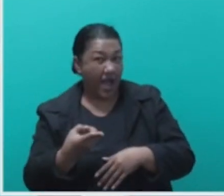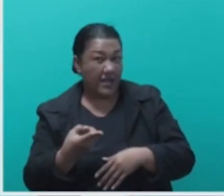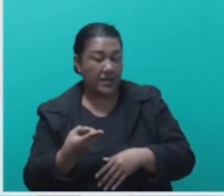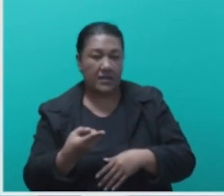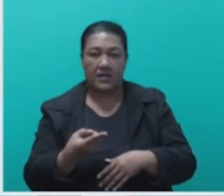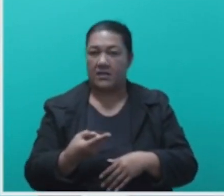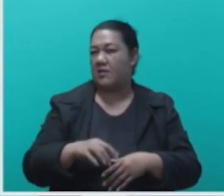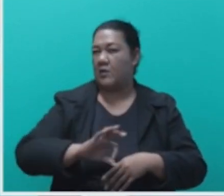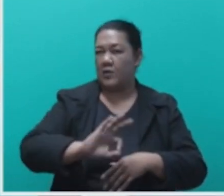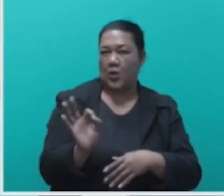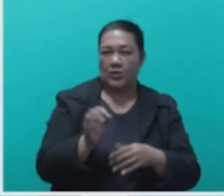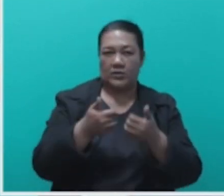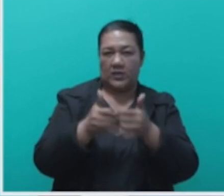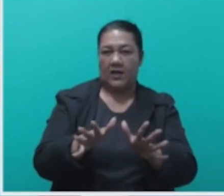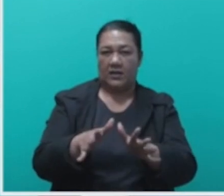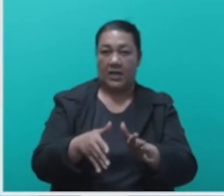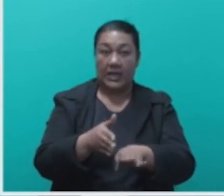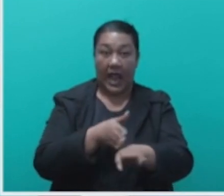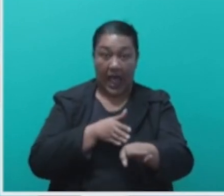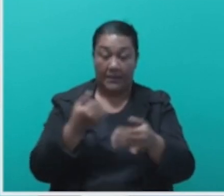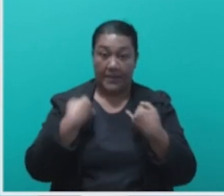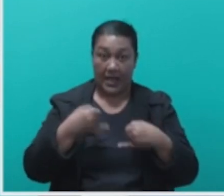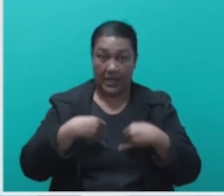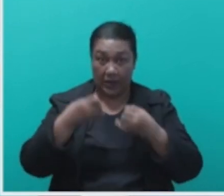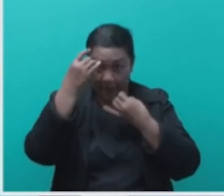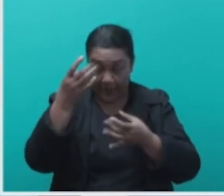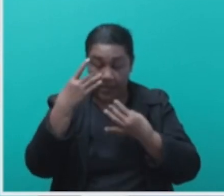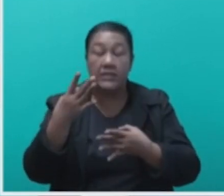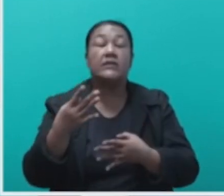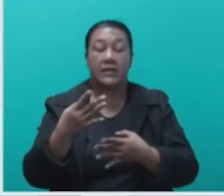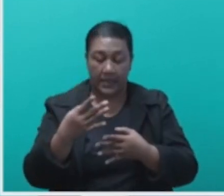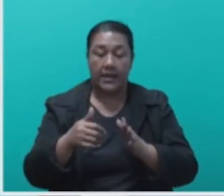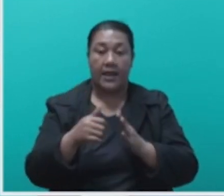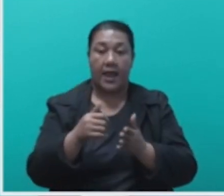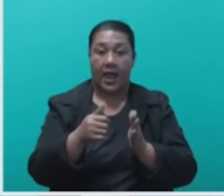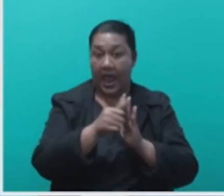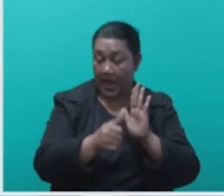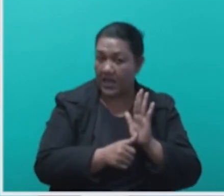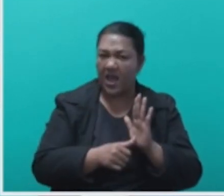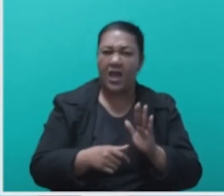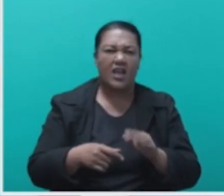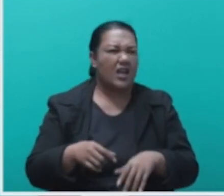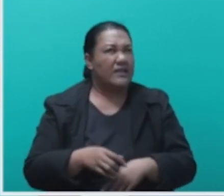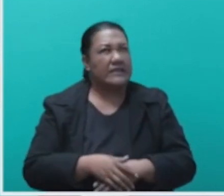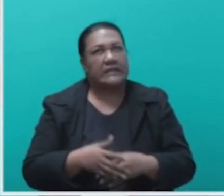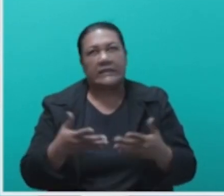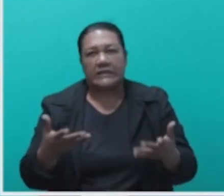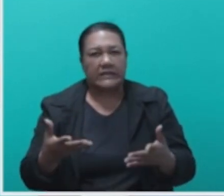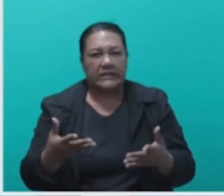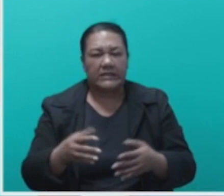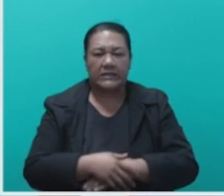commenced. The delay in implementing the Information Act is unfortunate. It is my intention to